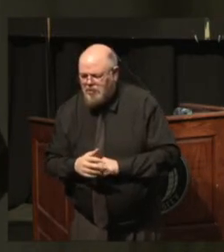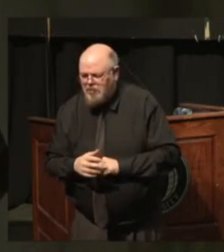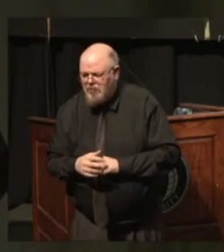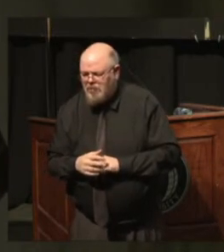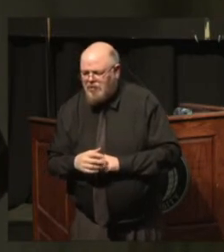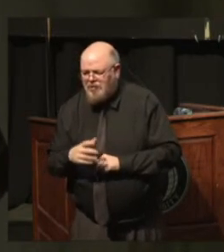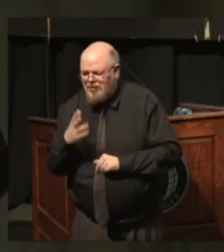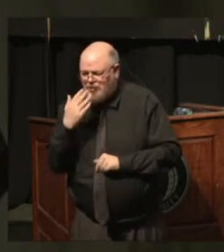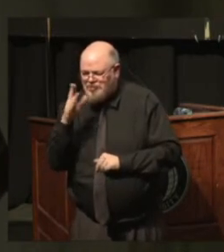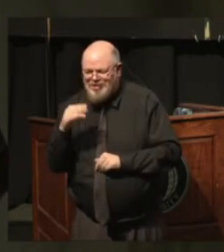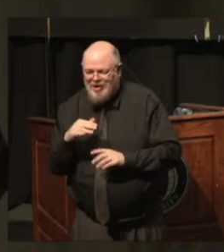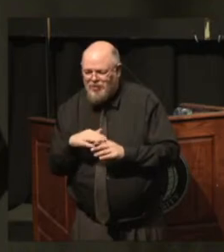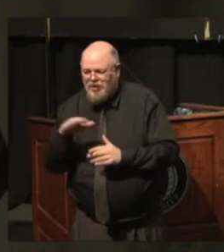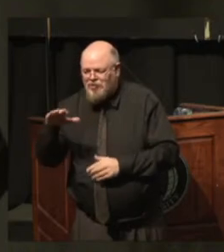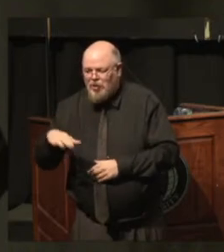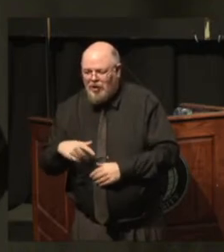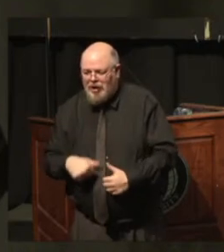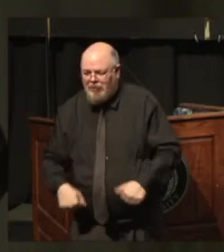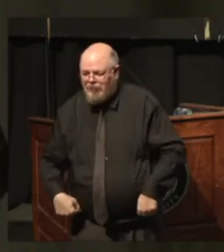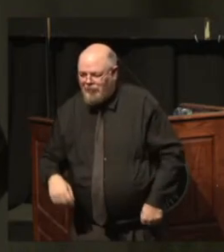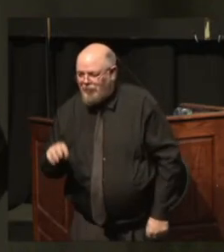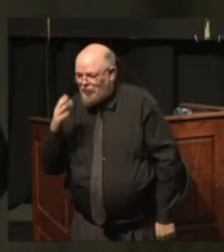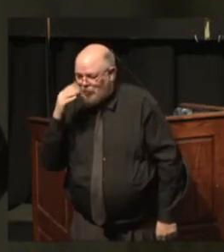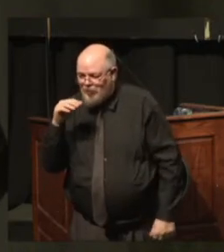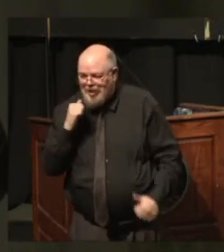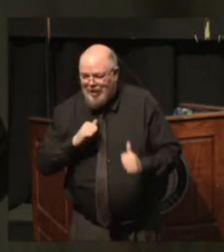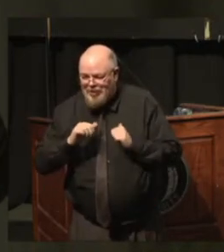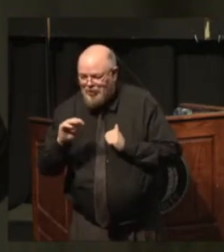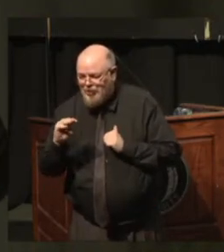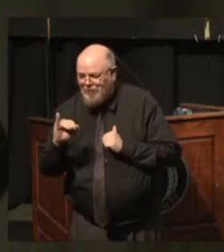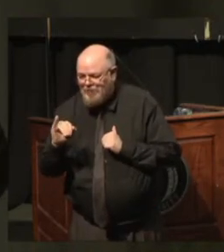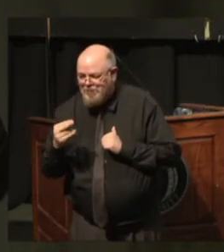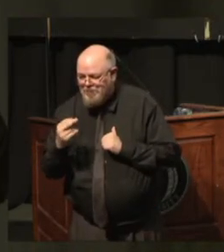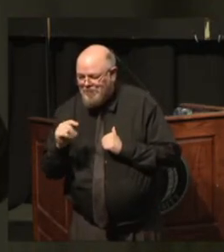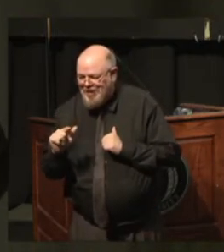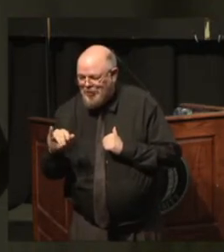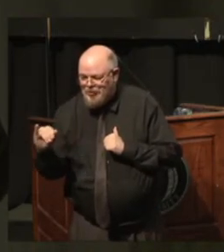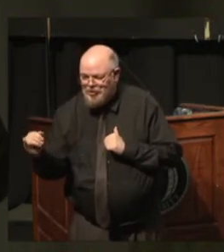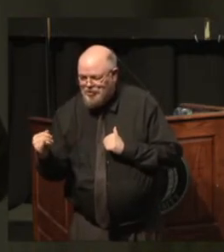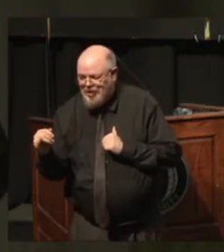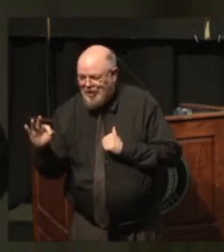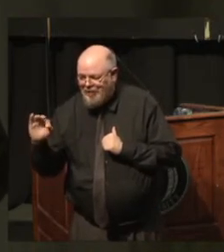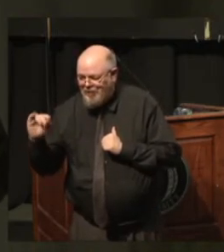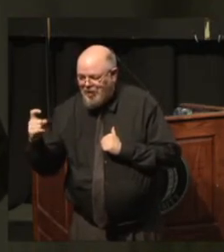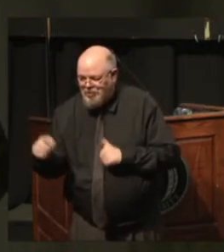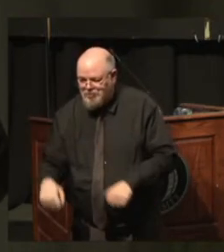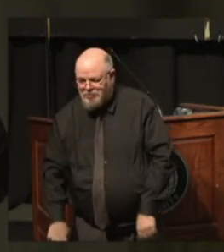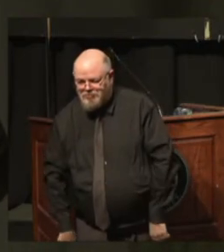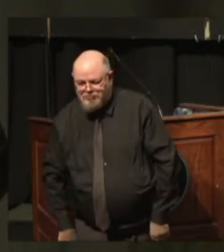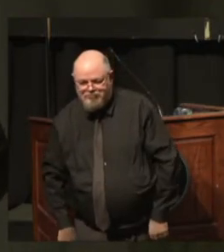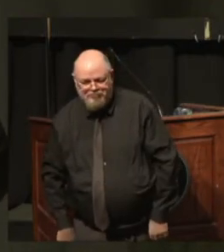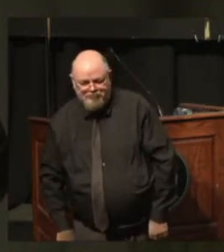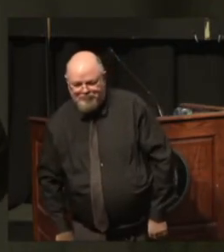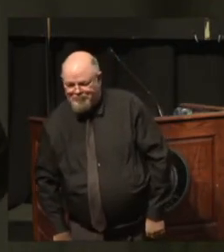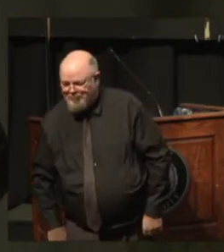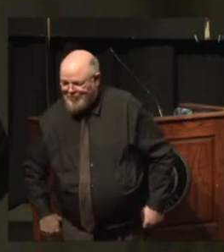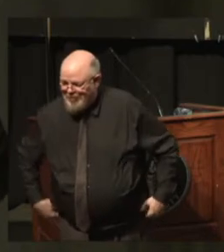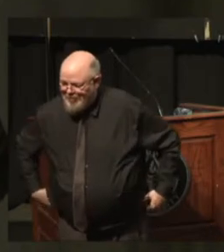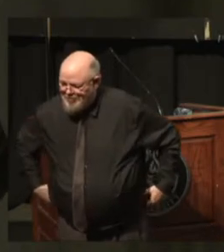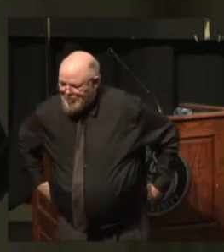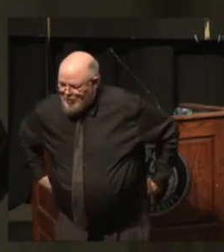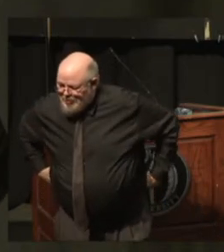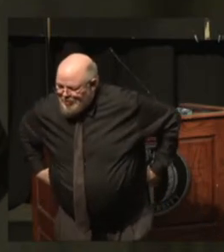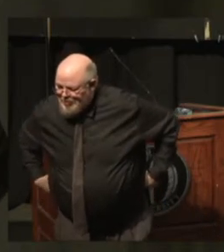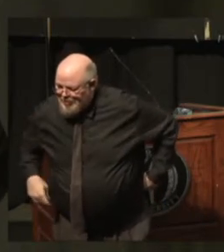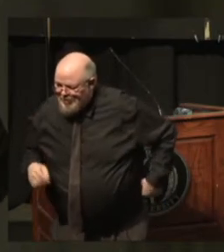just click through the stations one night and you'll see Back to the Future. It's on all the time. And you'll see him, little guy